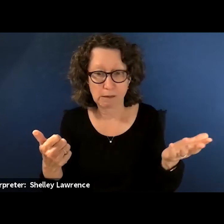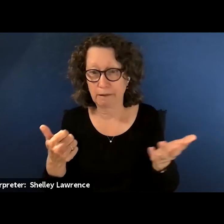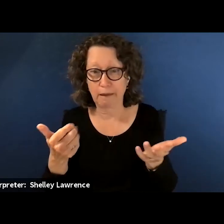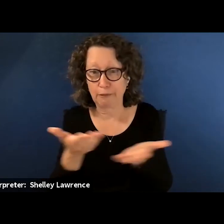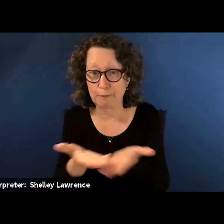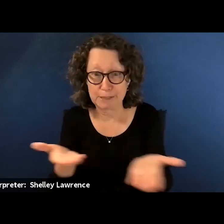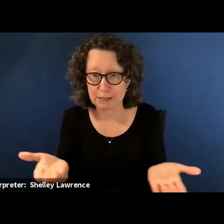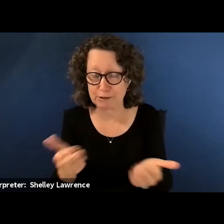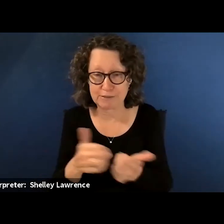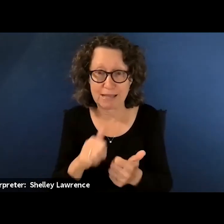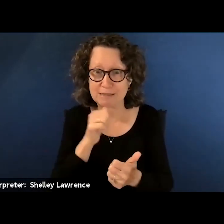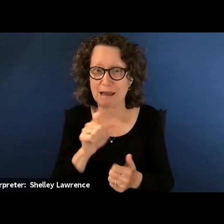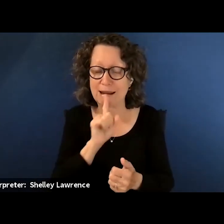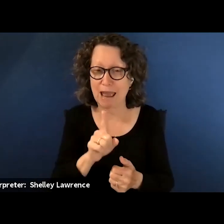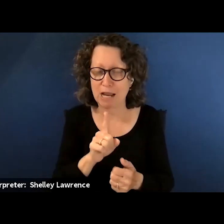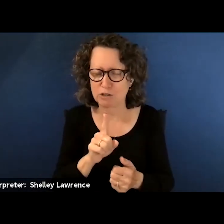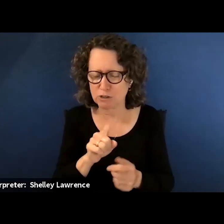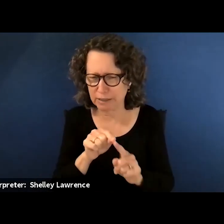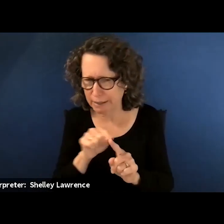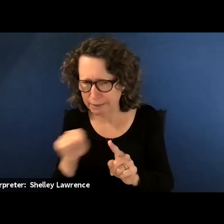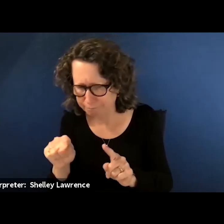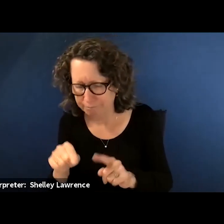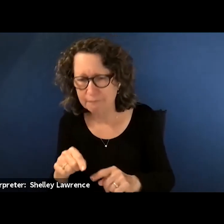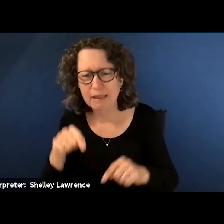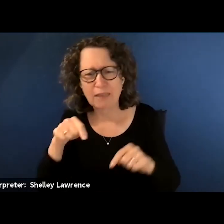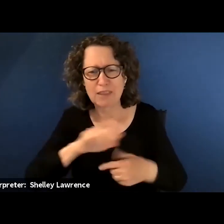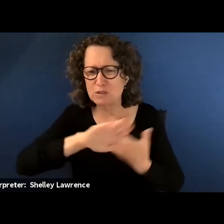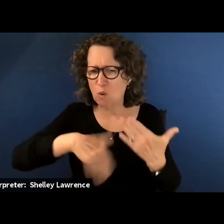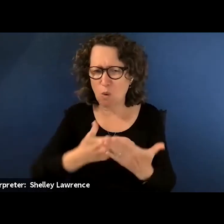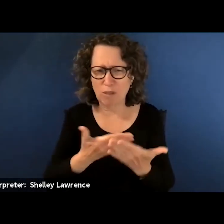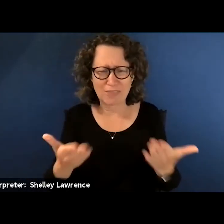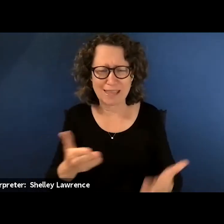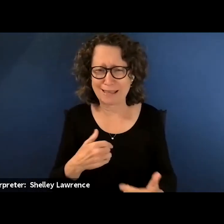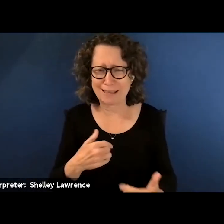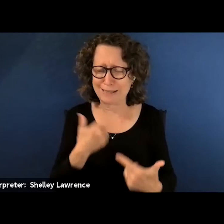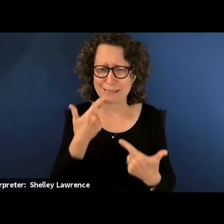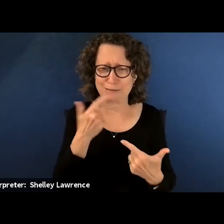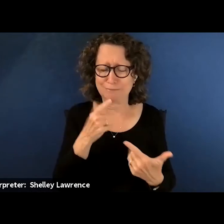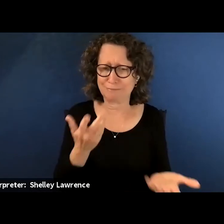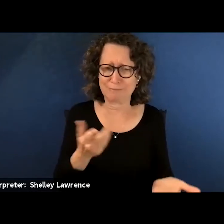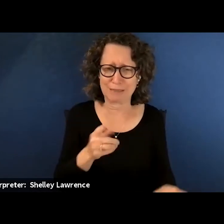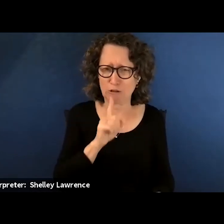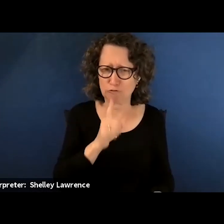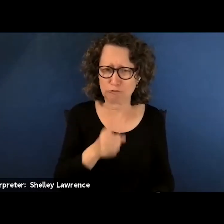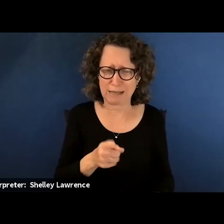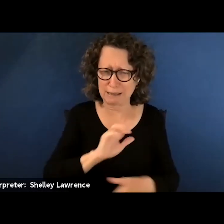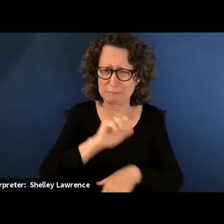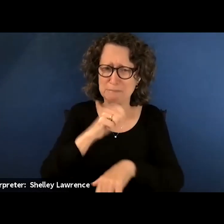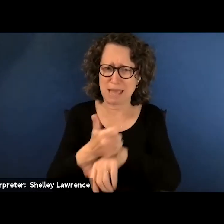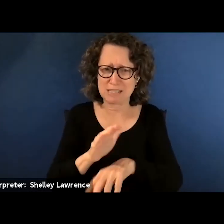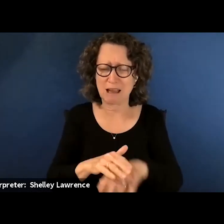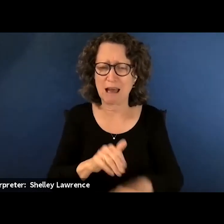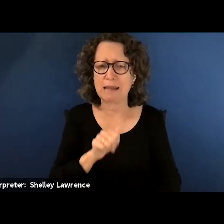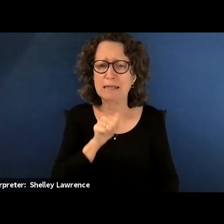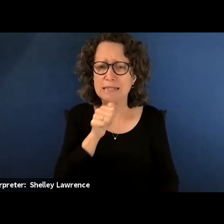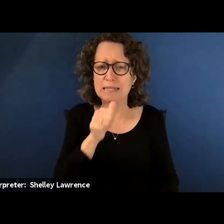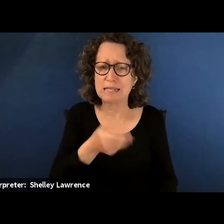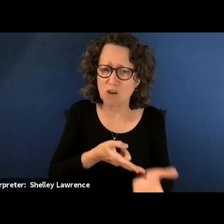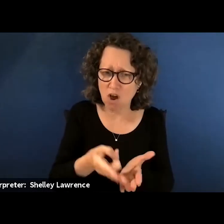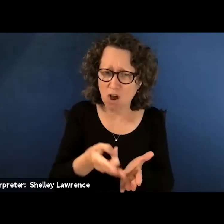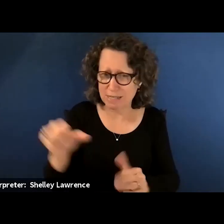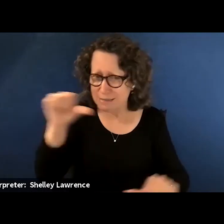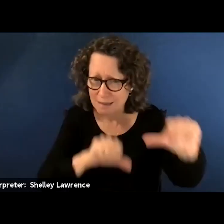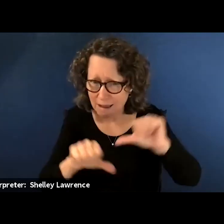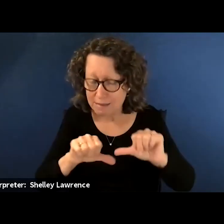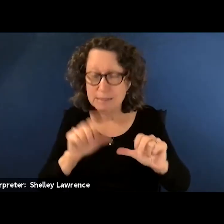material that's not actually SARS-CoV-2. So this whole thing is really based on dishonest science. The